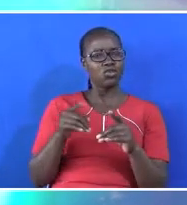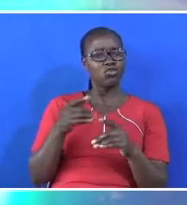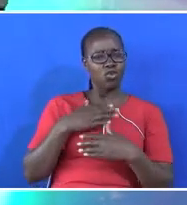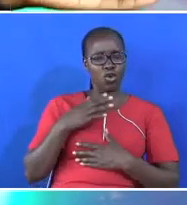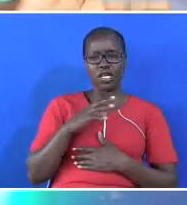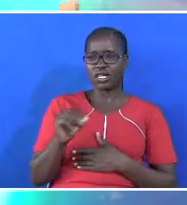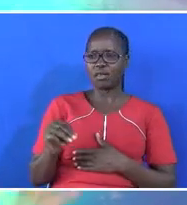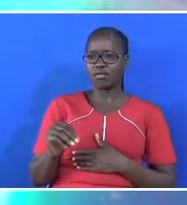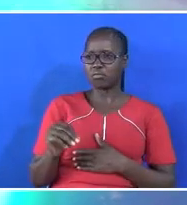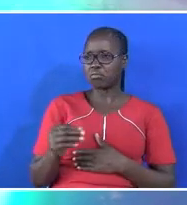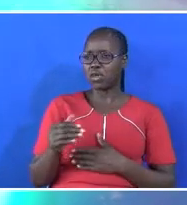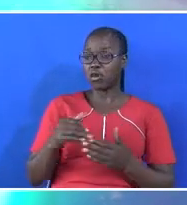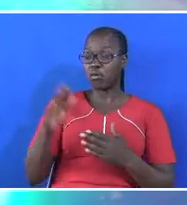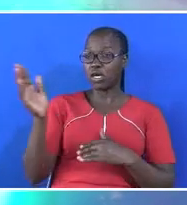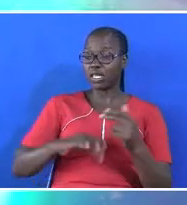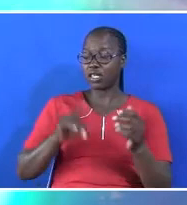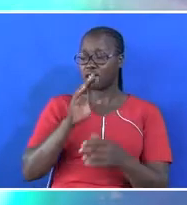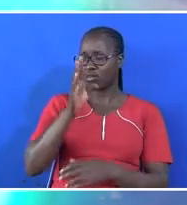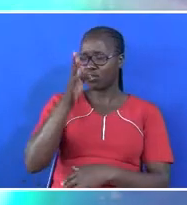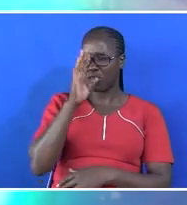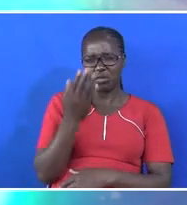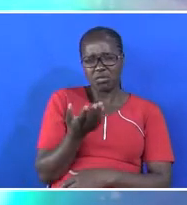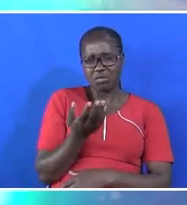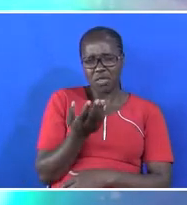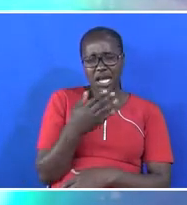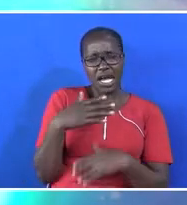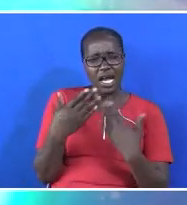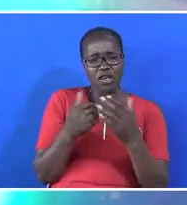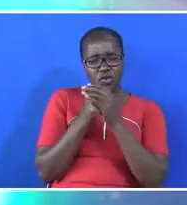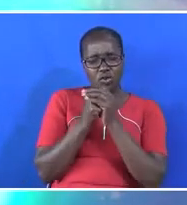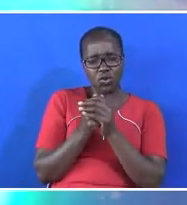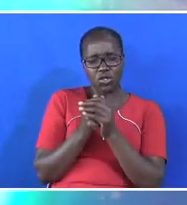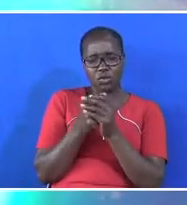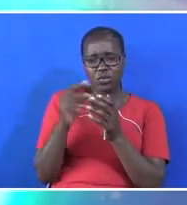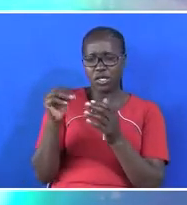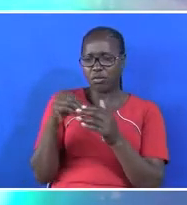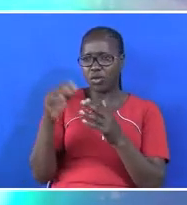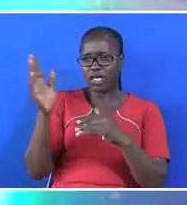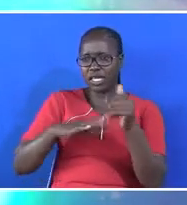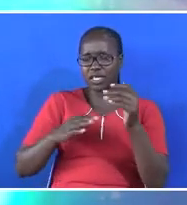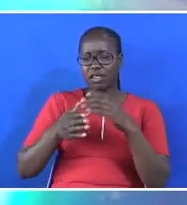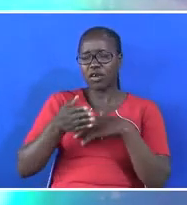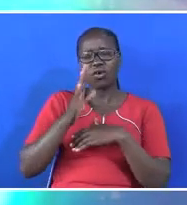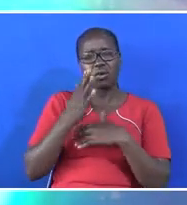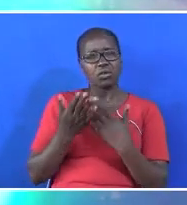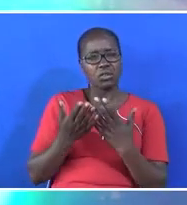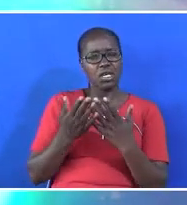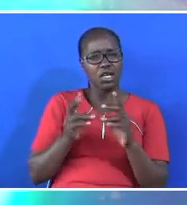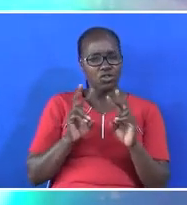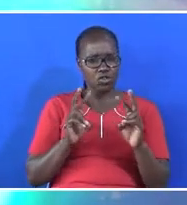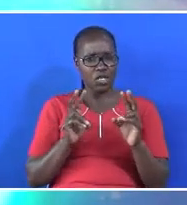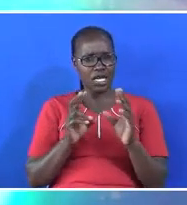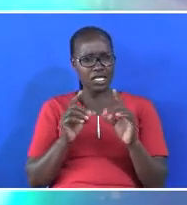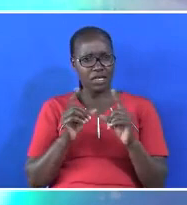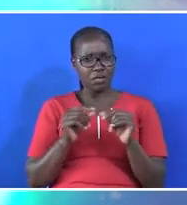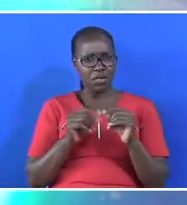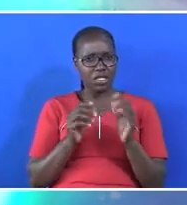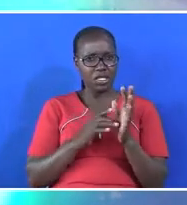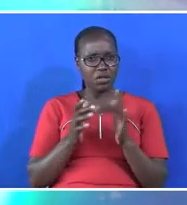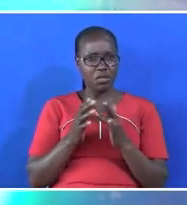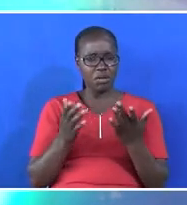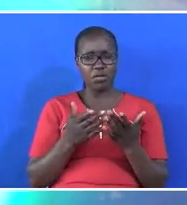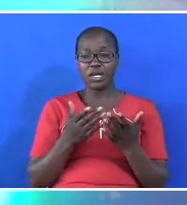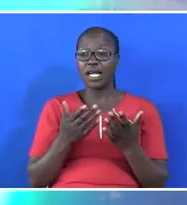them more than God? How do you worship them more than God? You see, I was looking at the Message Bible, and the Message